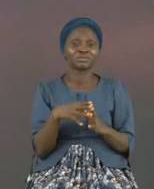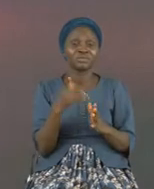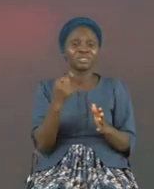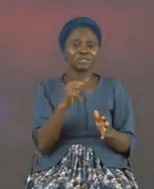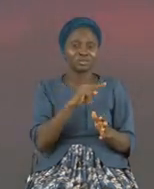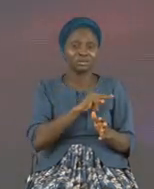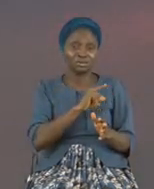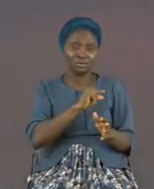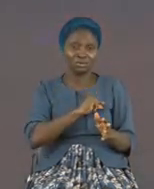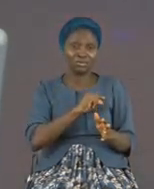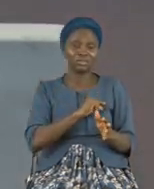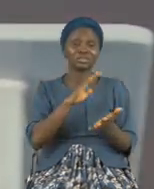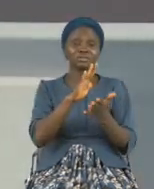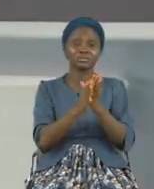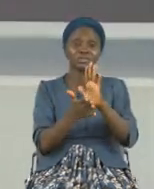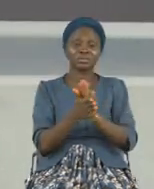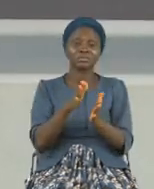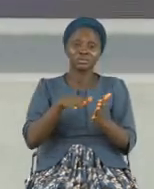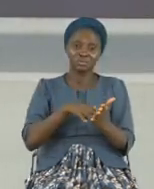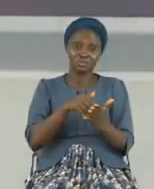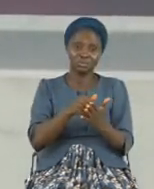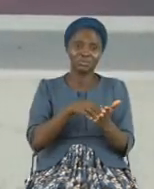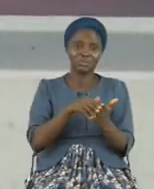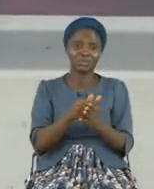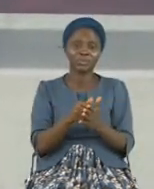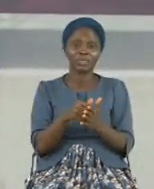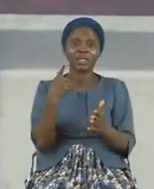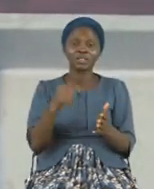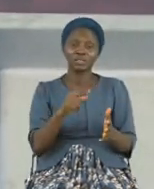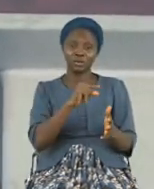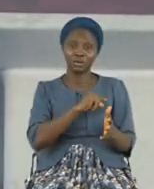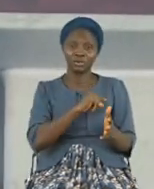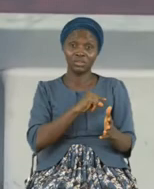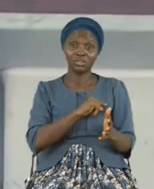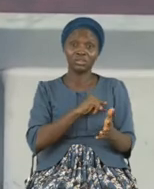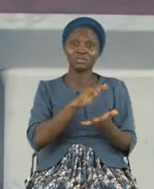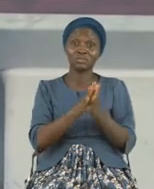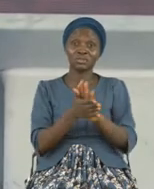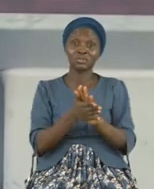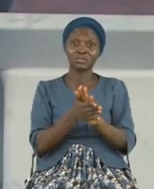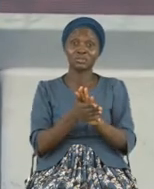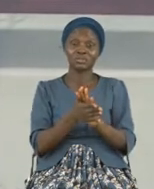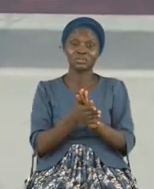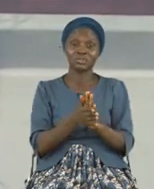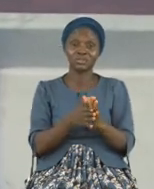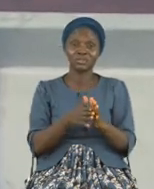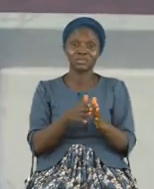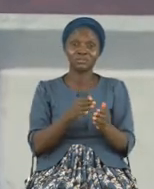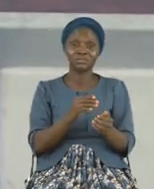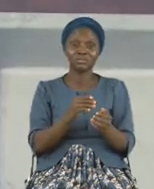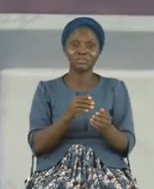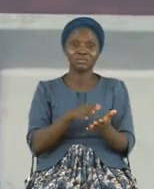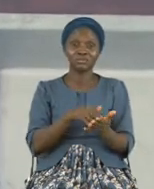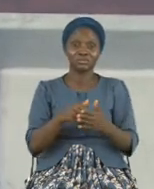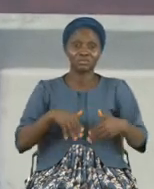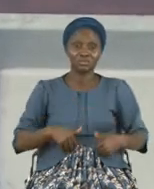conscience becomes weak. The conscience becomes darkened. Now the conscience is